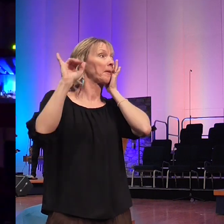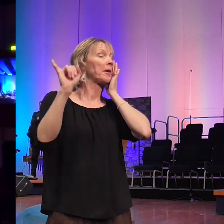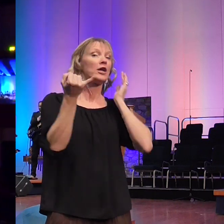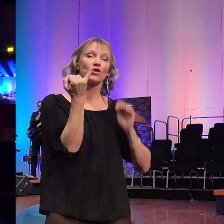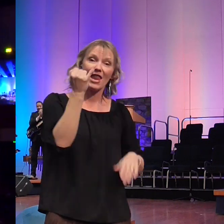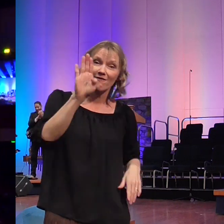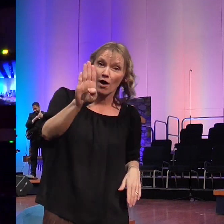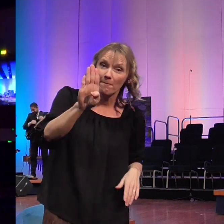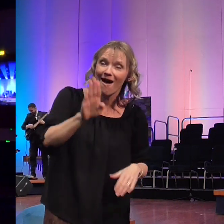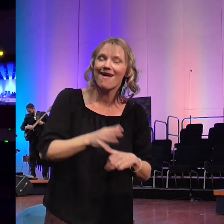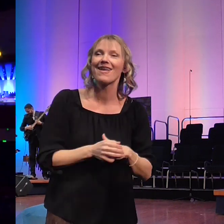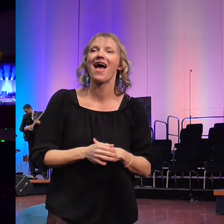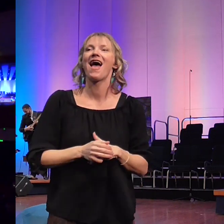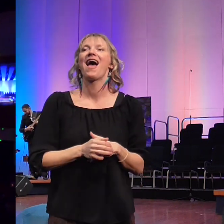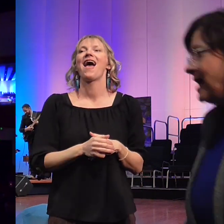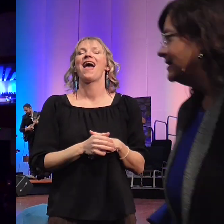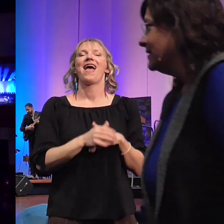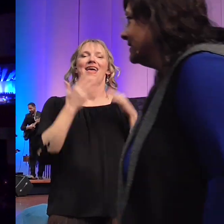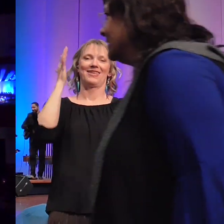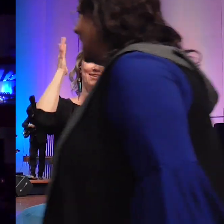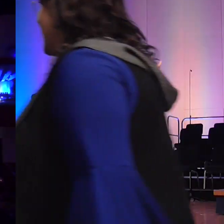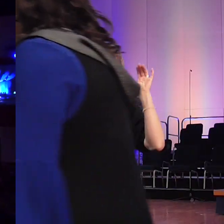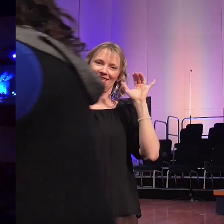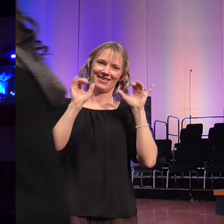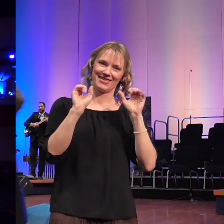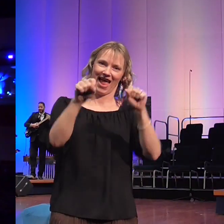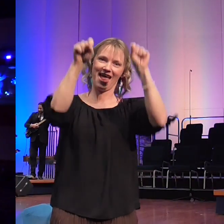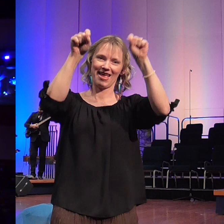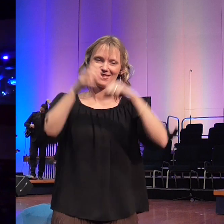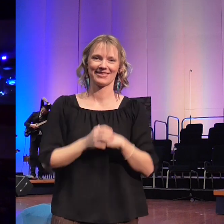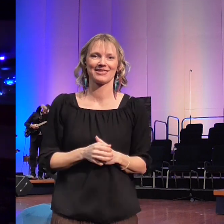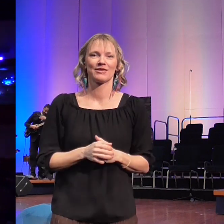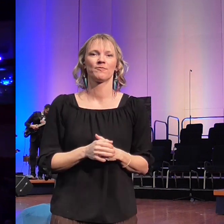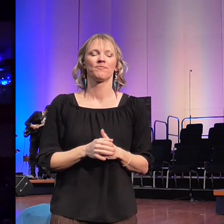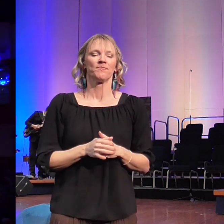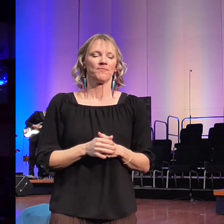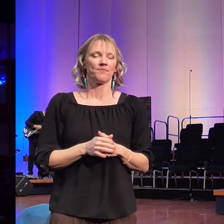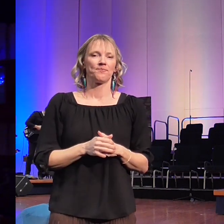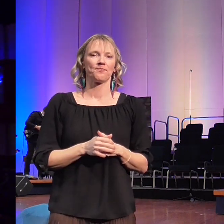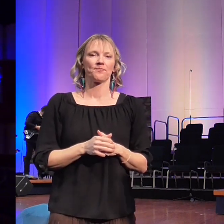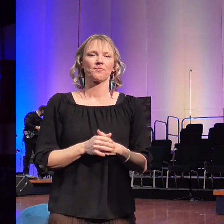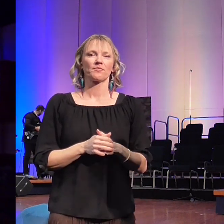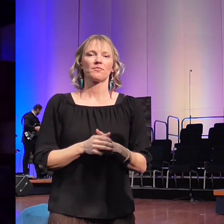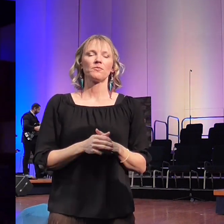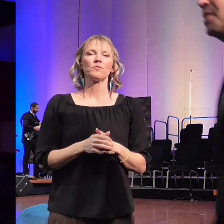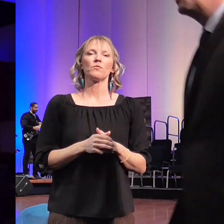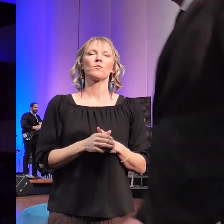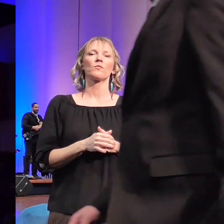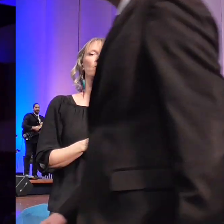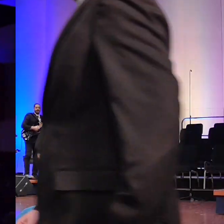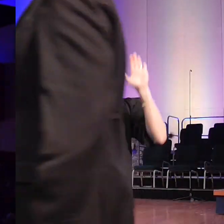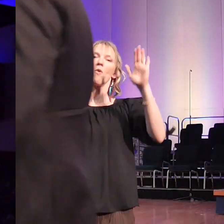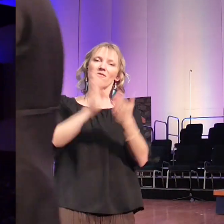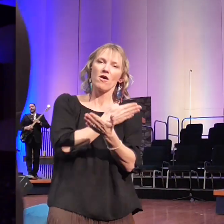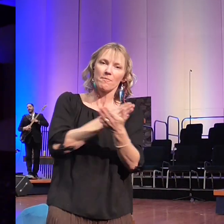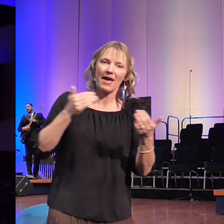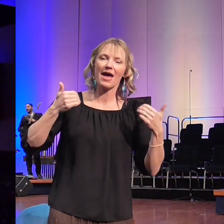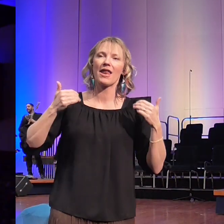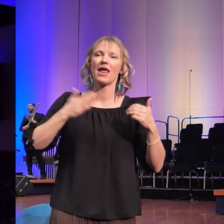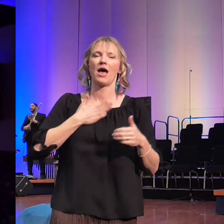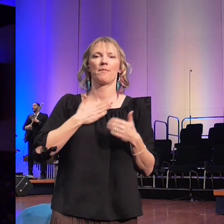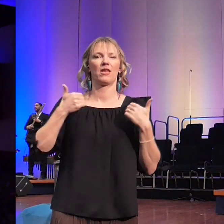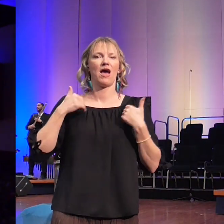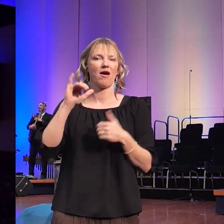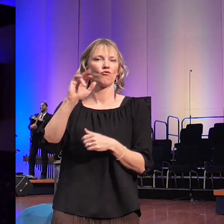Jennifer Burnett, yeah. And our wonderful band today, we're happy to have Randy Chavez here with us. Wonderful to have you back,